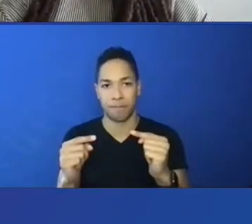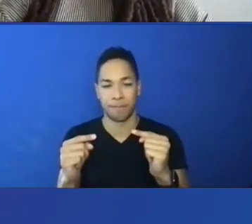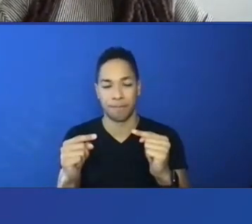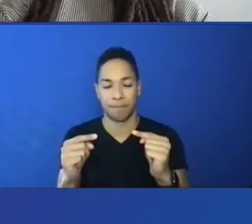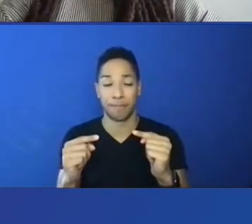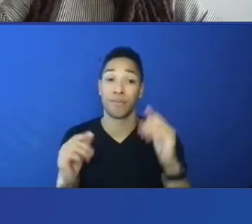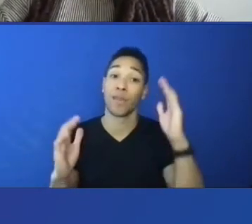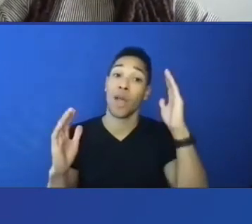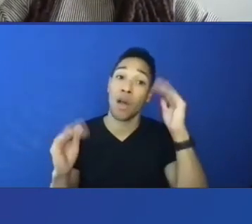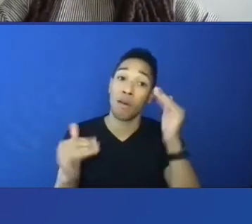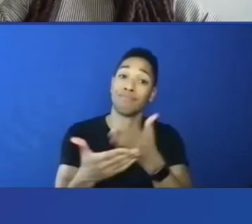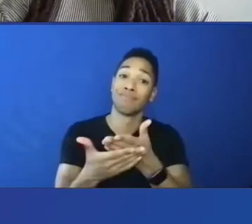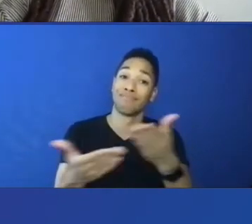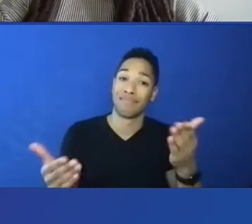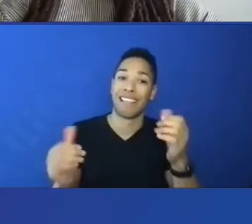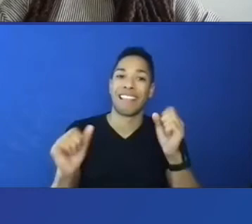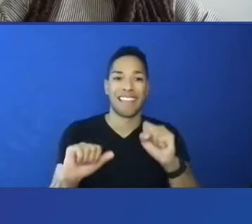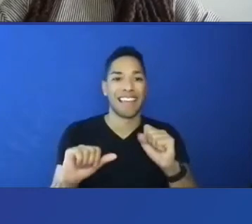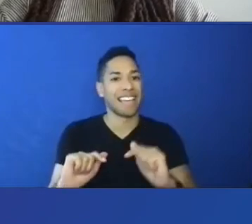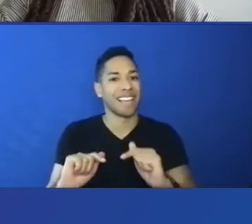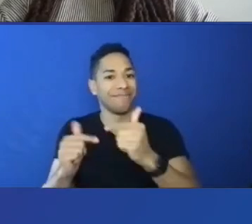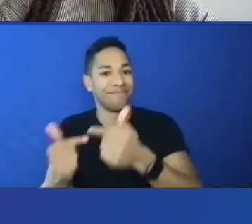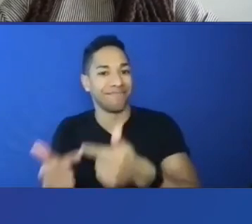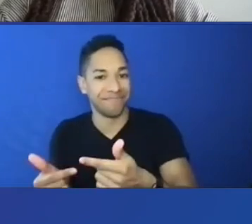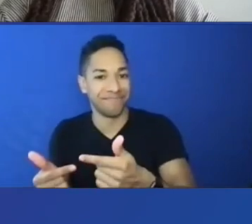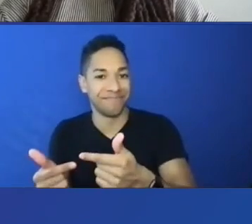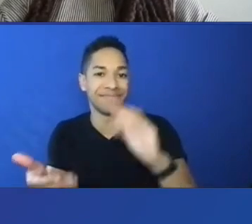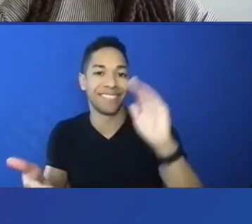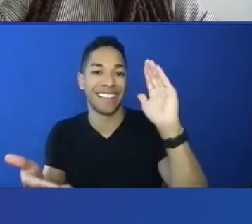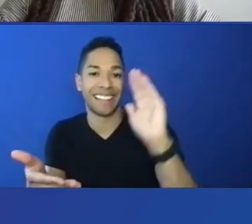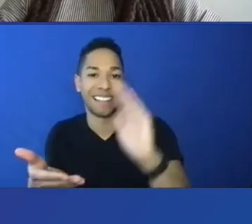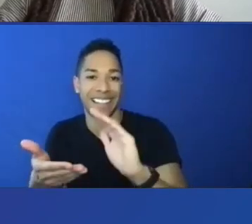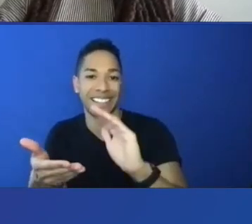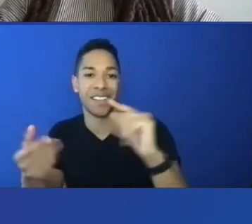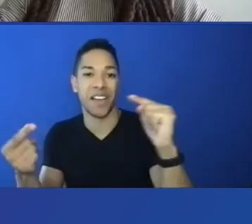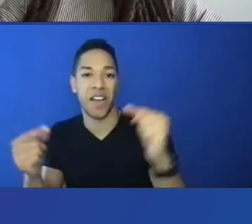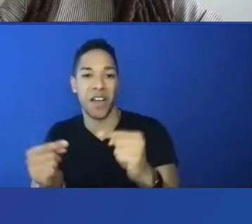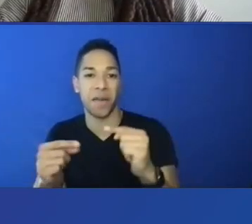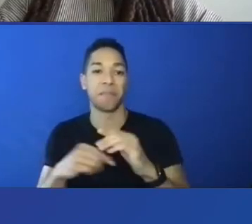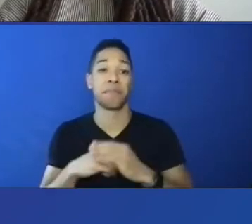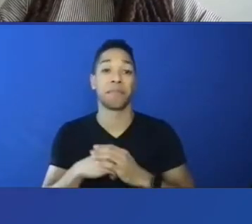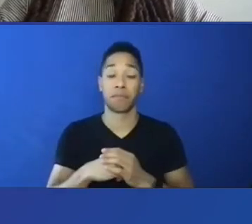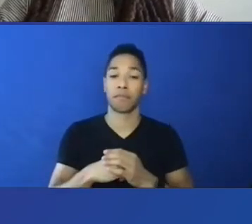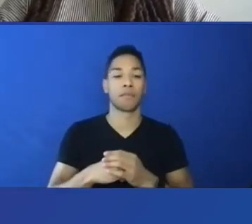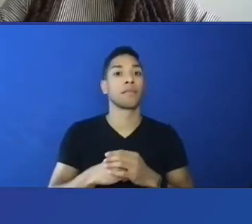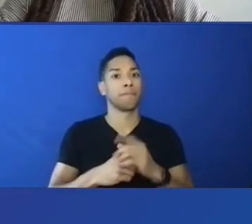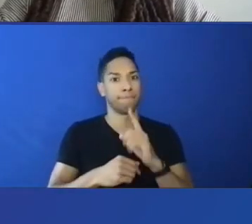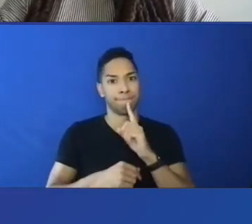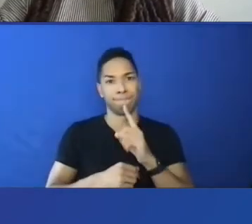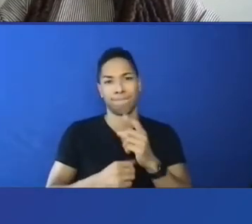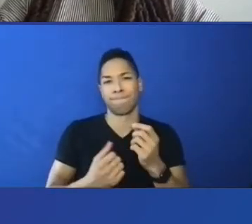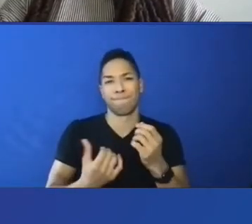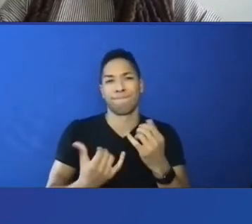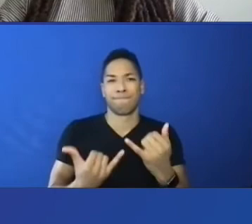and hopefully they will then do less harm. There's a lot of harm that is done. And I think that